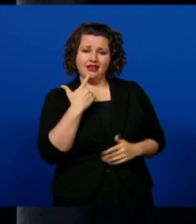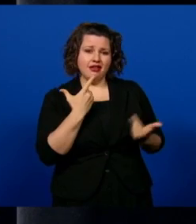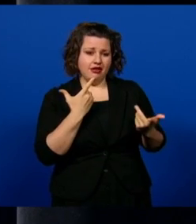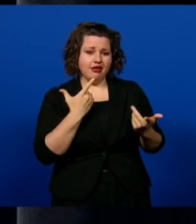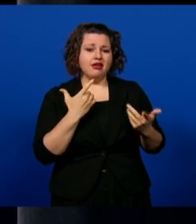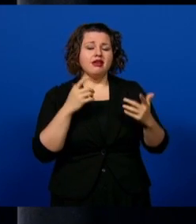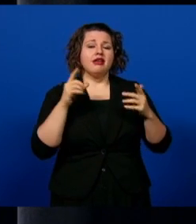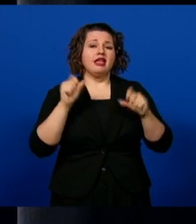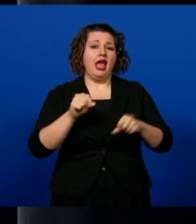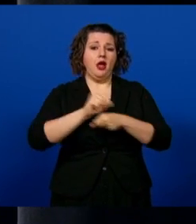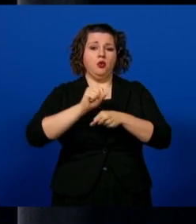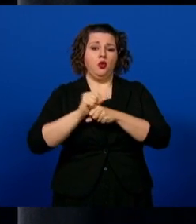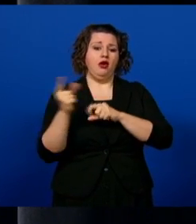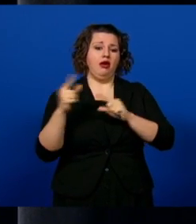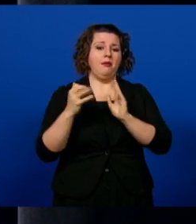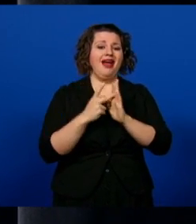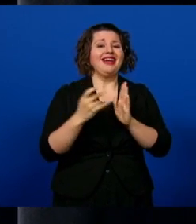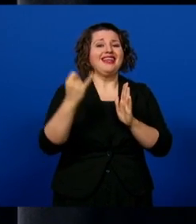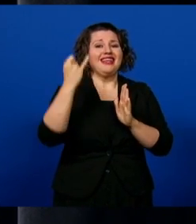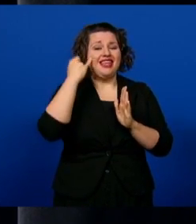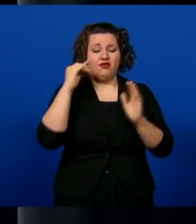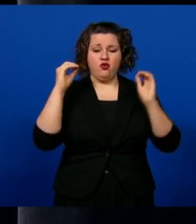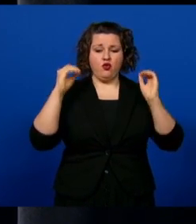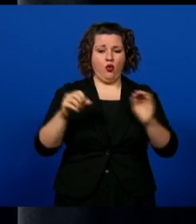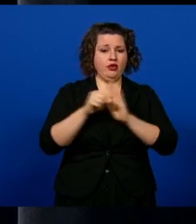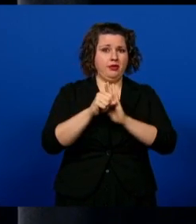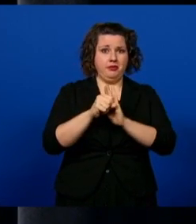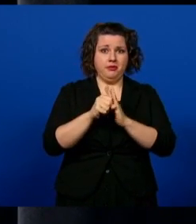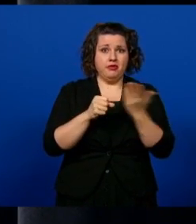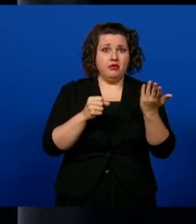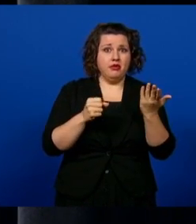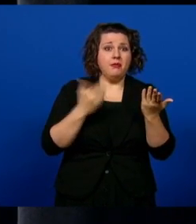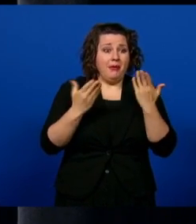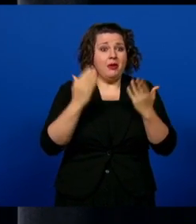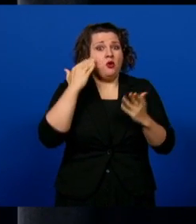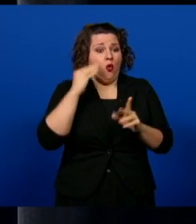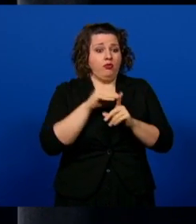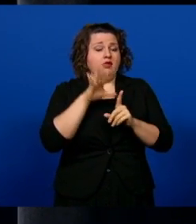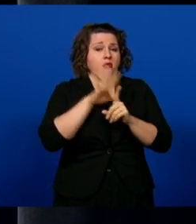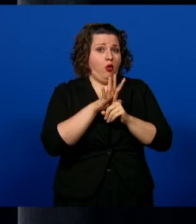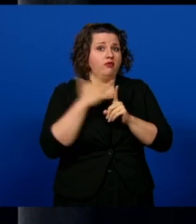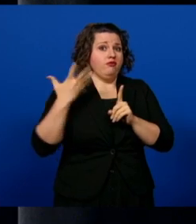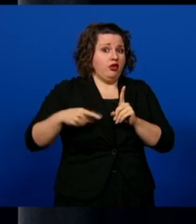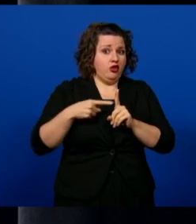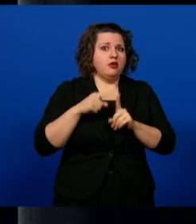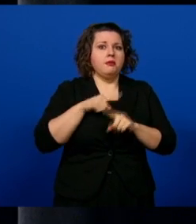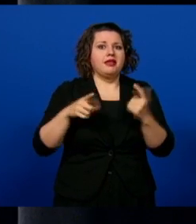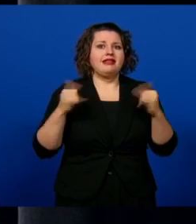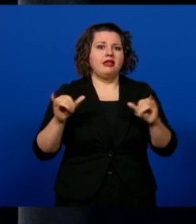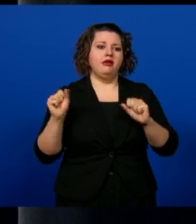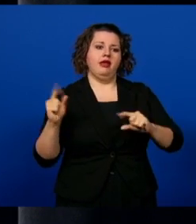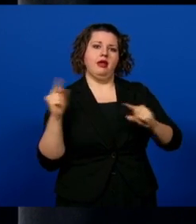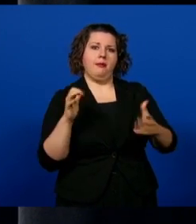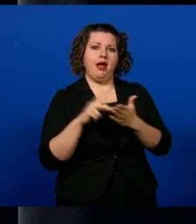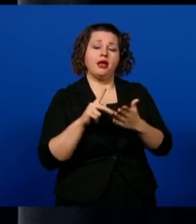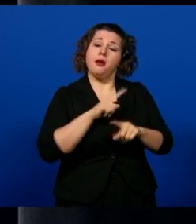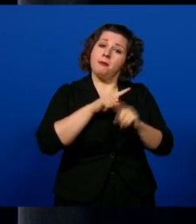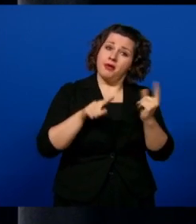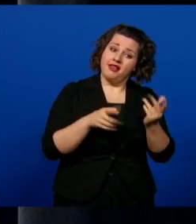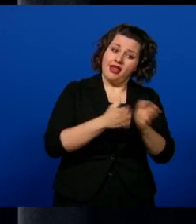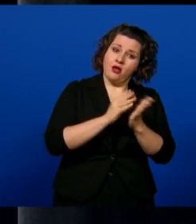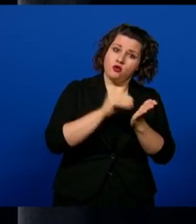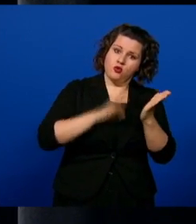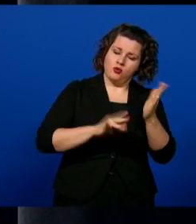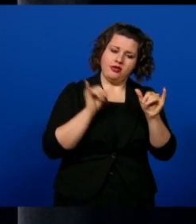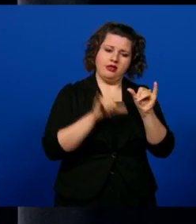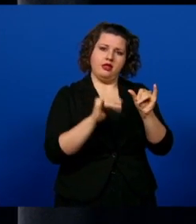come back to work as long as they are asymptomatic, even though they have a known exposure, while students are asked to isolate or quarantine for